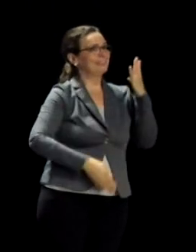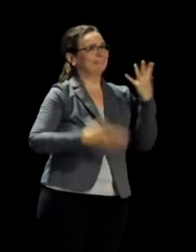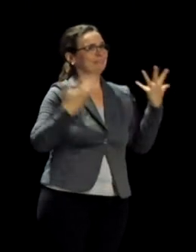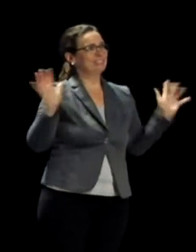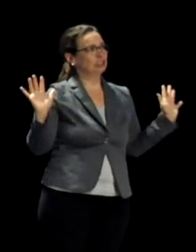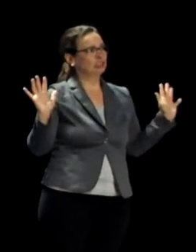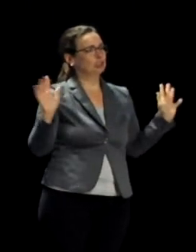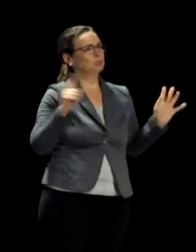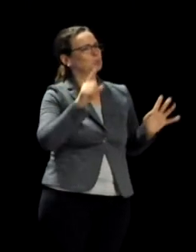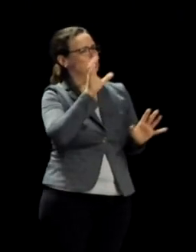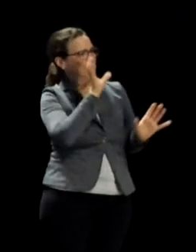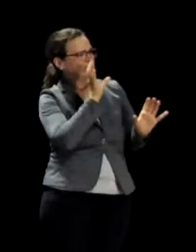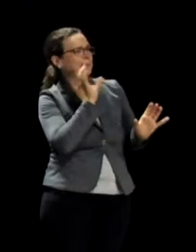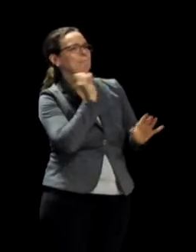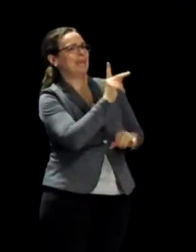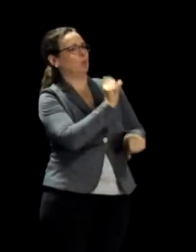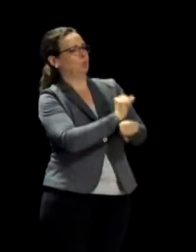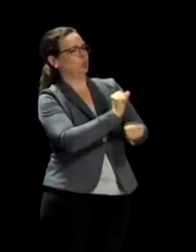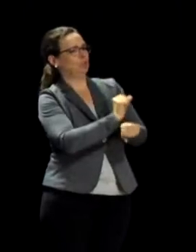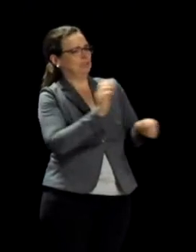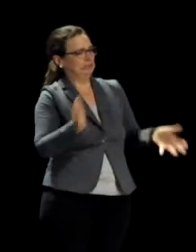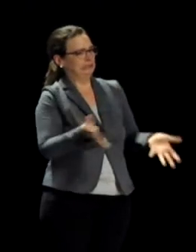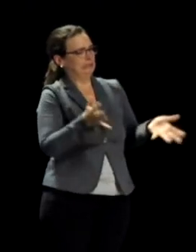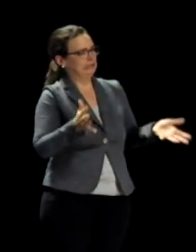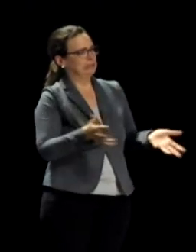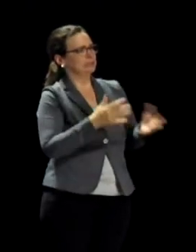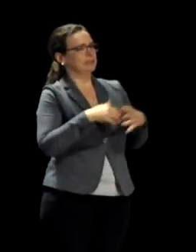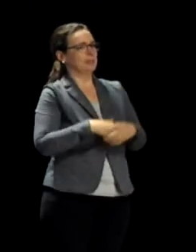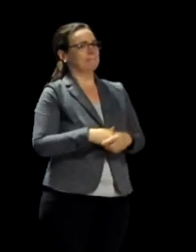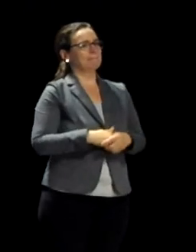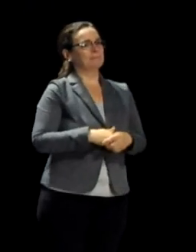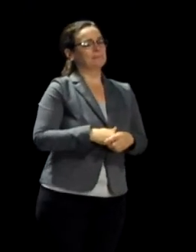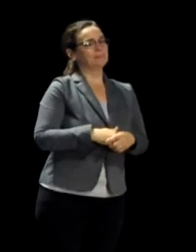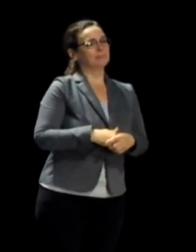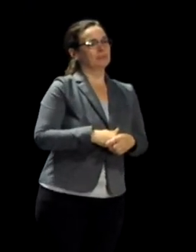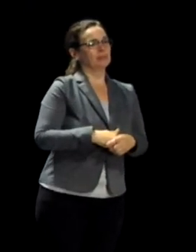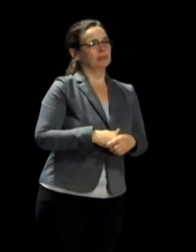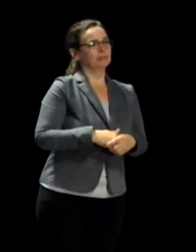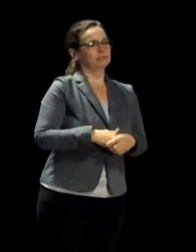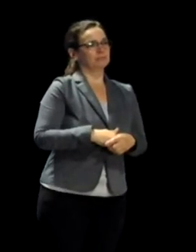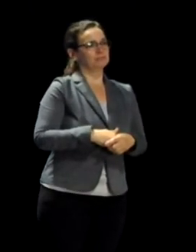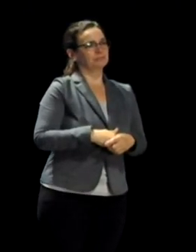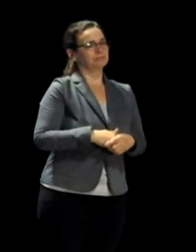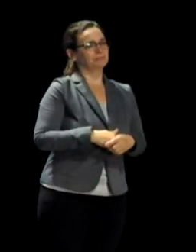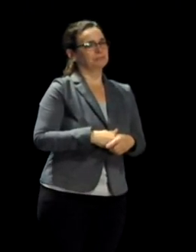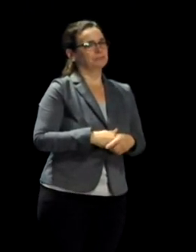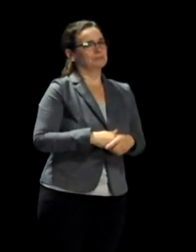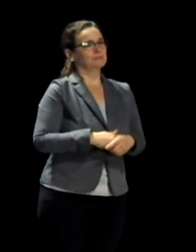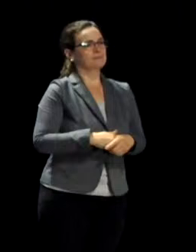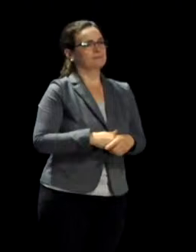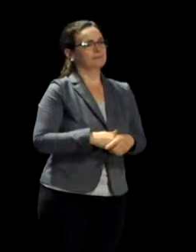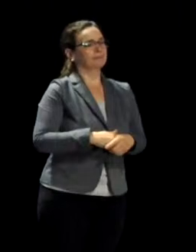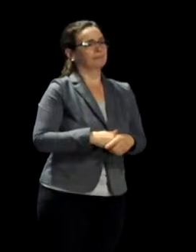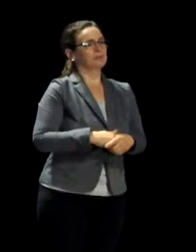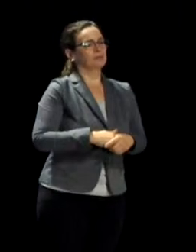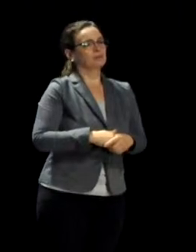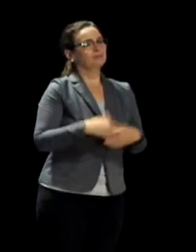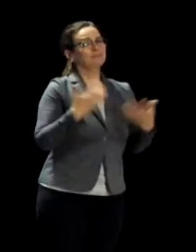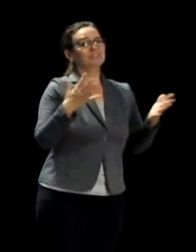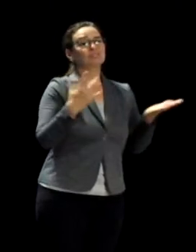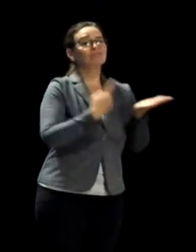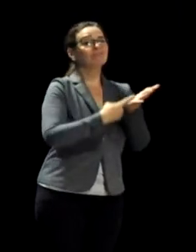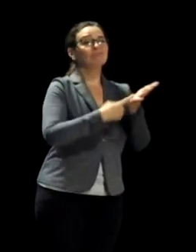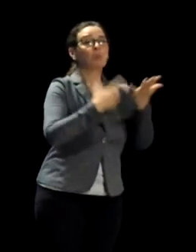And, some regulatory things that we see. We talked to the state about,